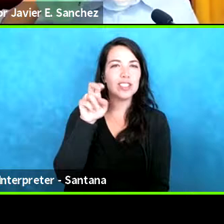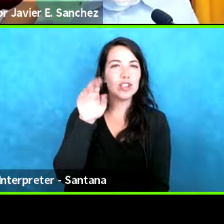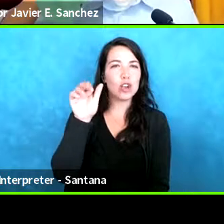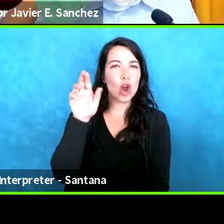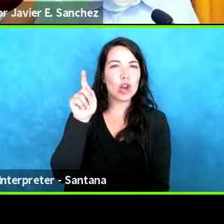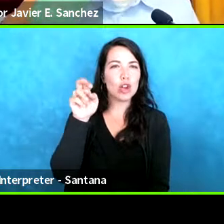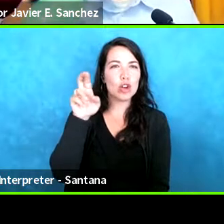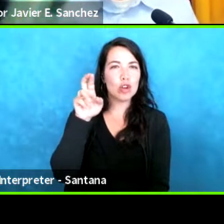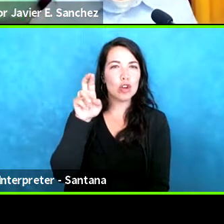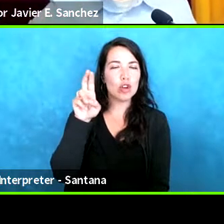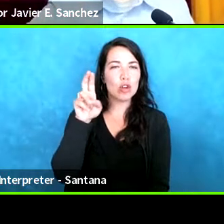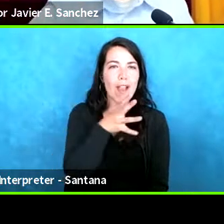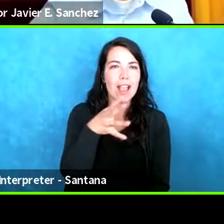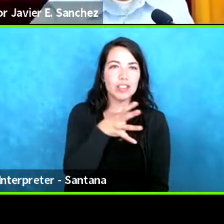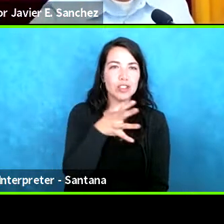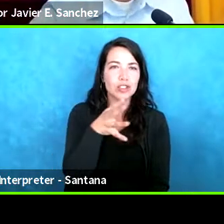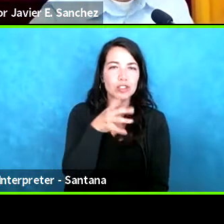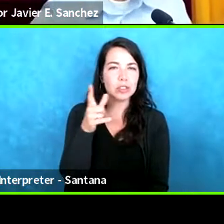down there.